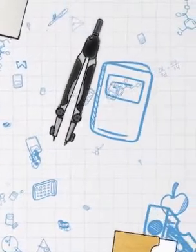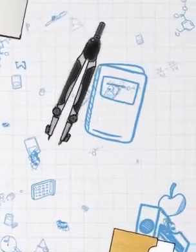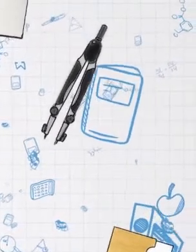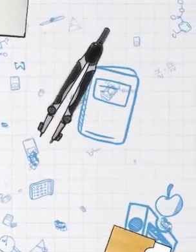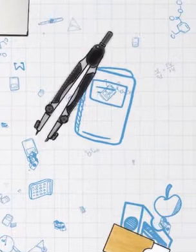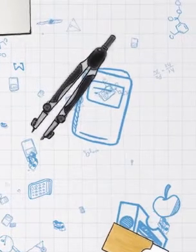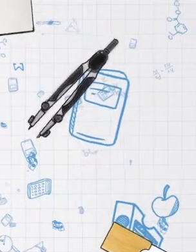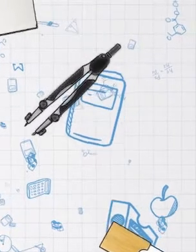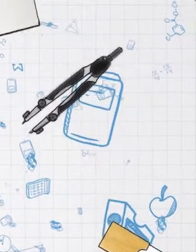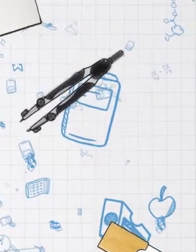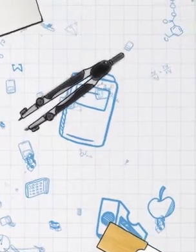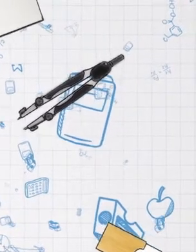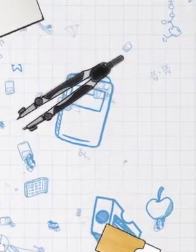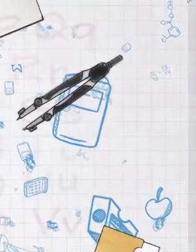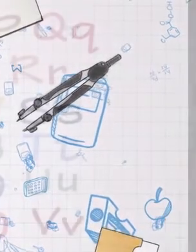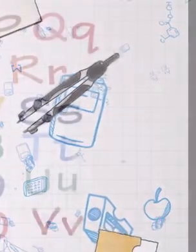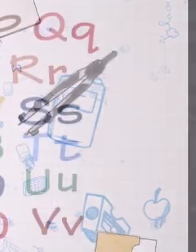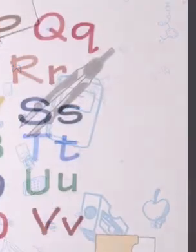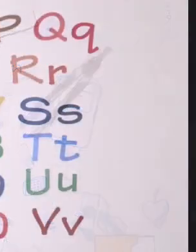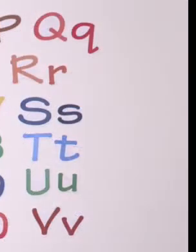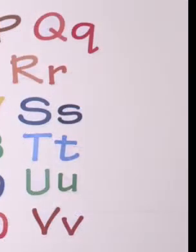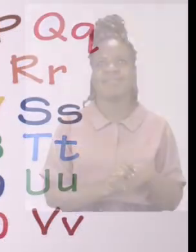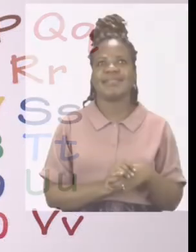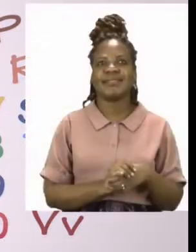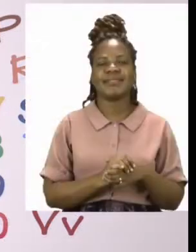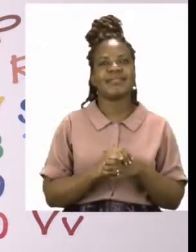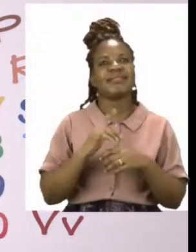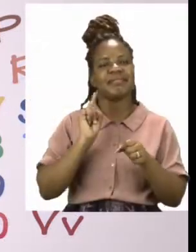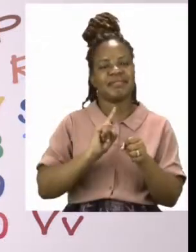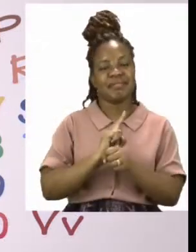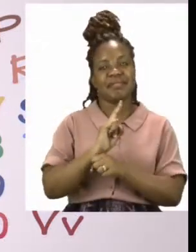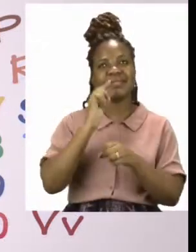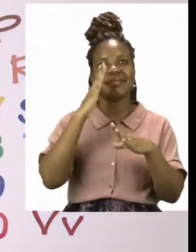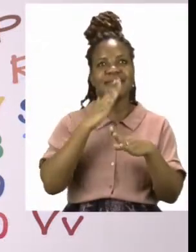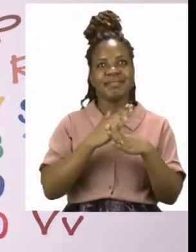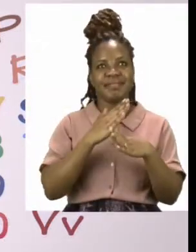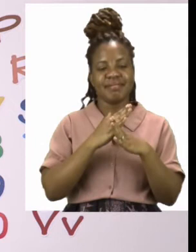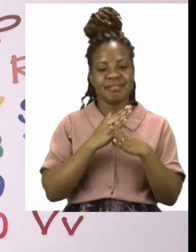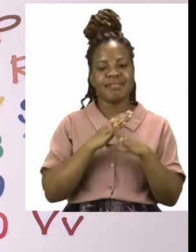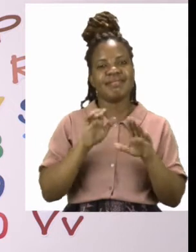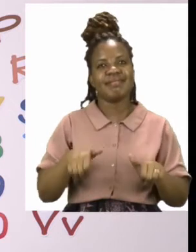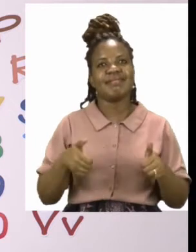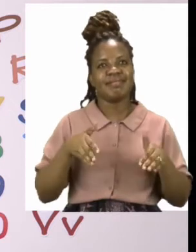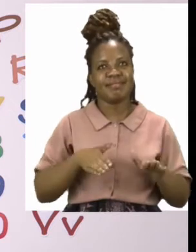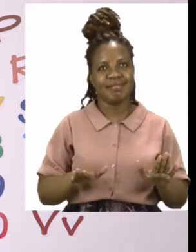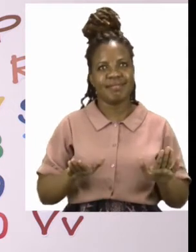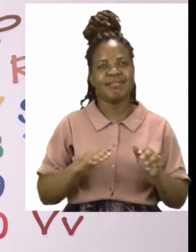and autumn. And before we get into any lessons, boys and girls, we need